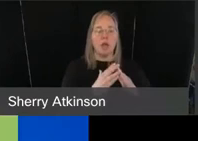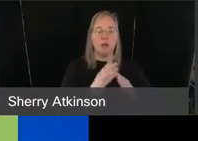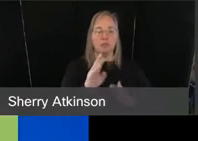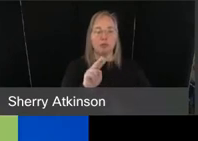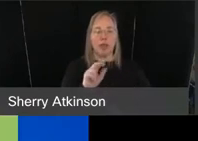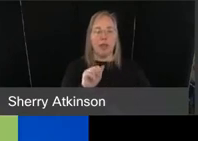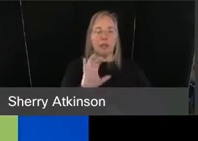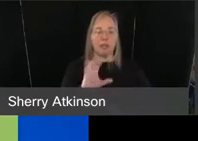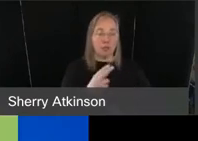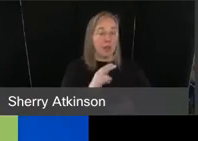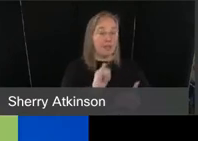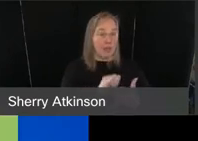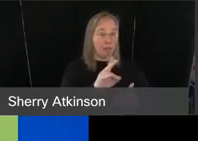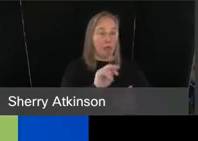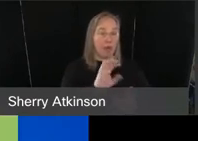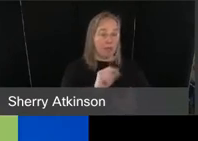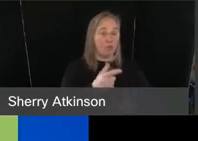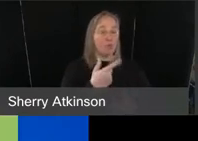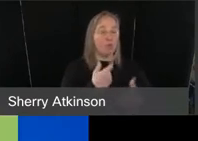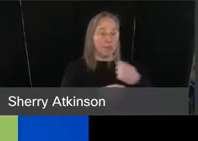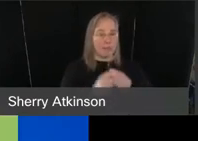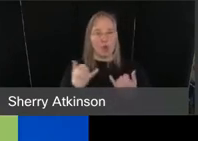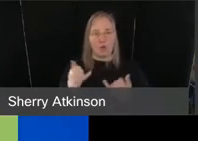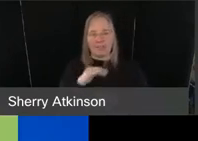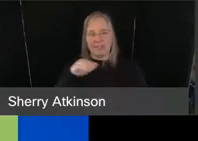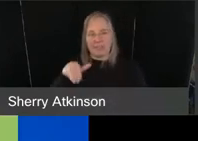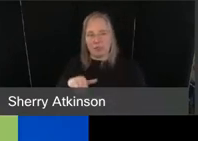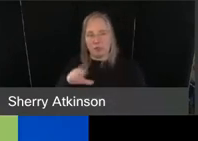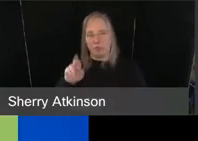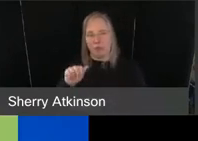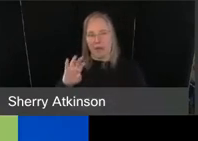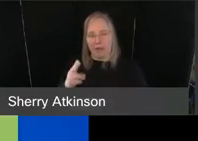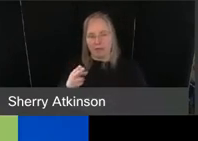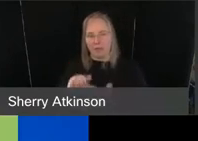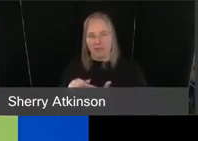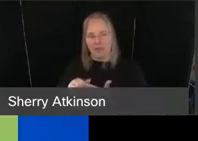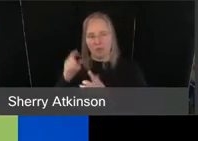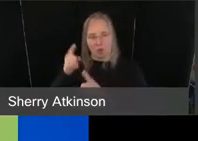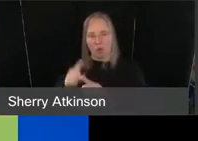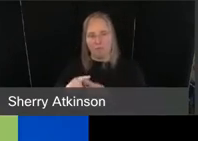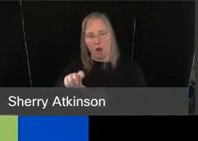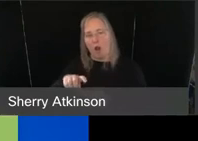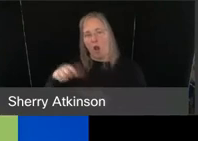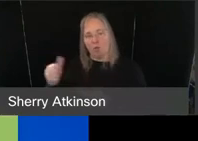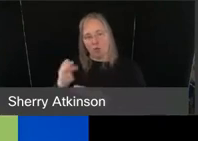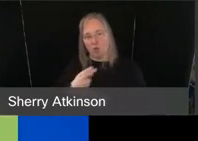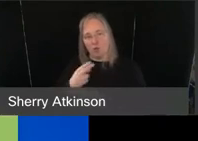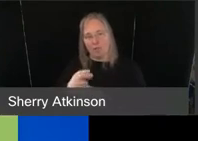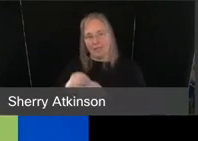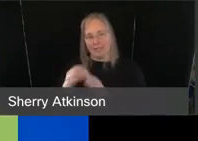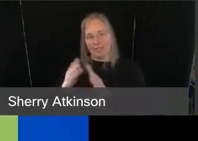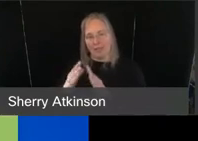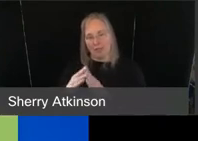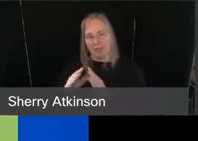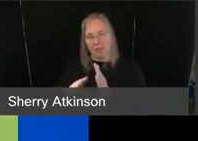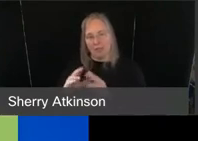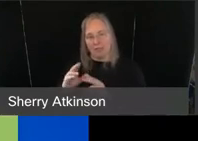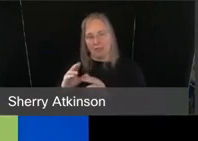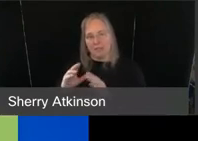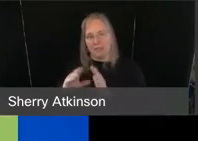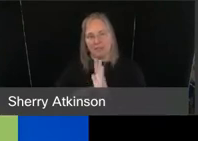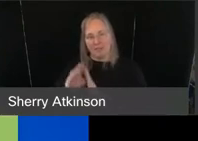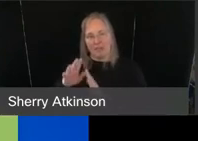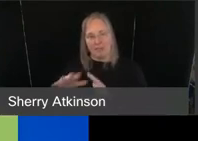a replacement for the current central branch, which is targeted for an alternative use in the downtown development.